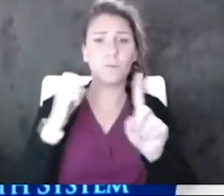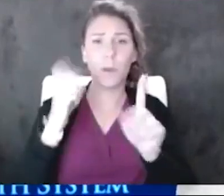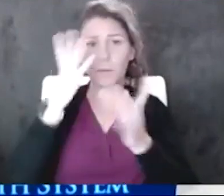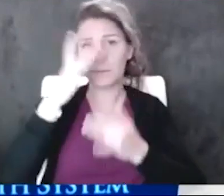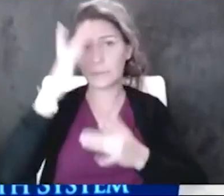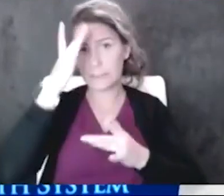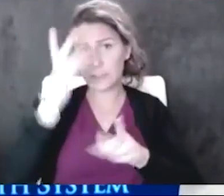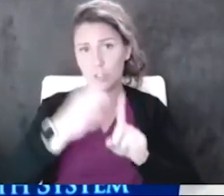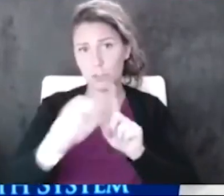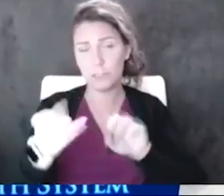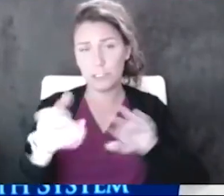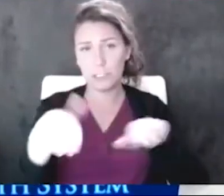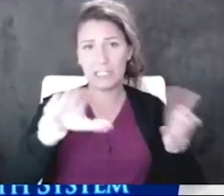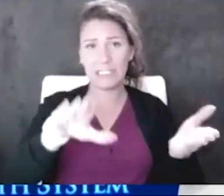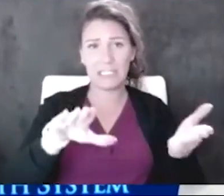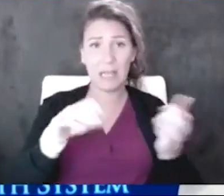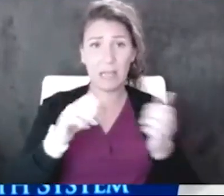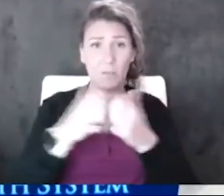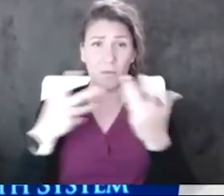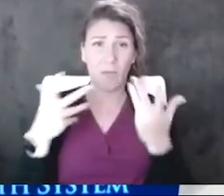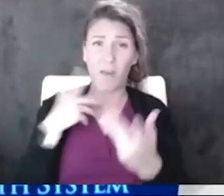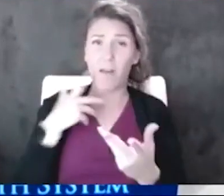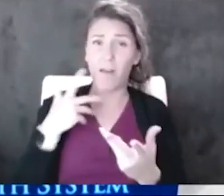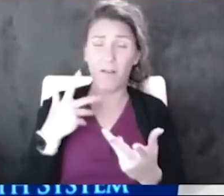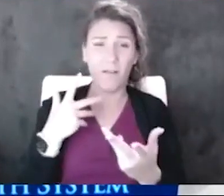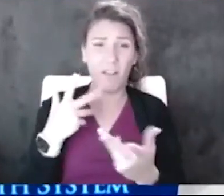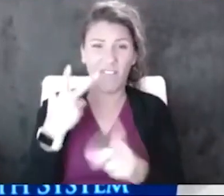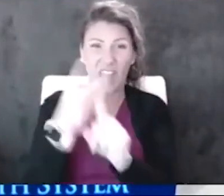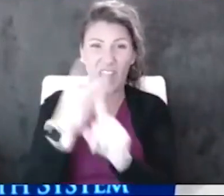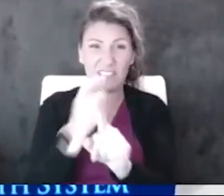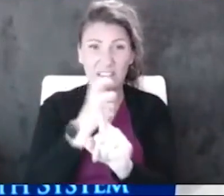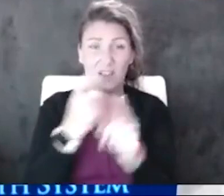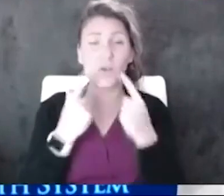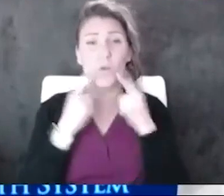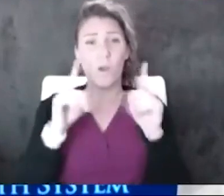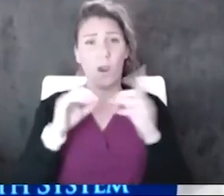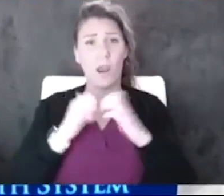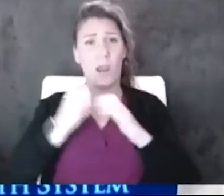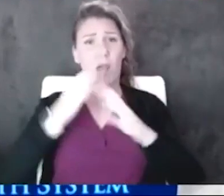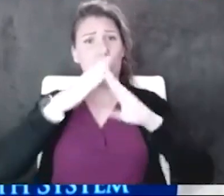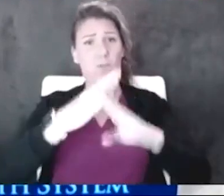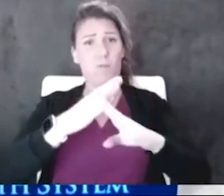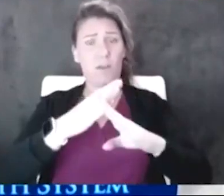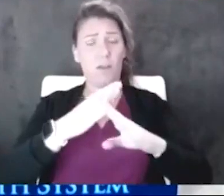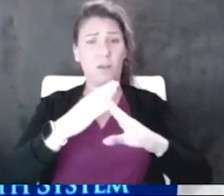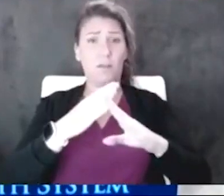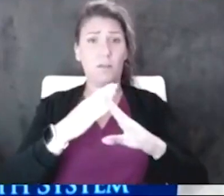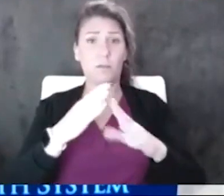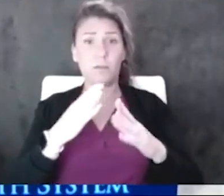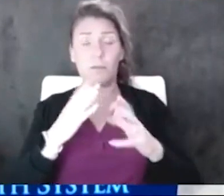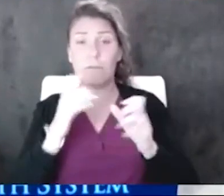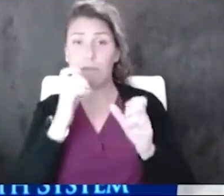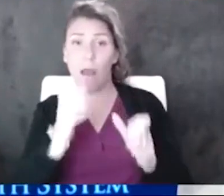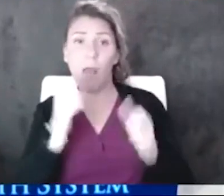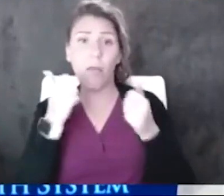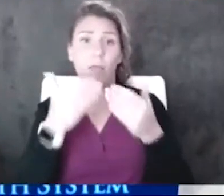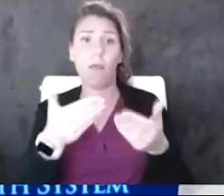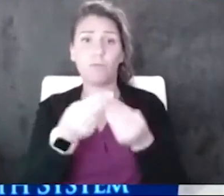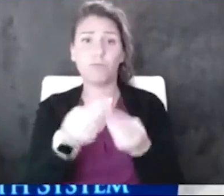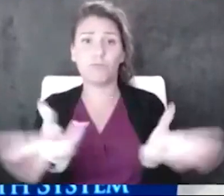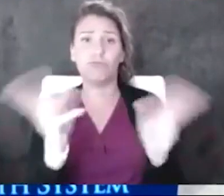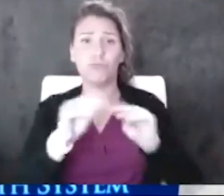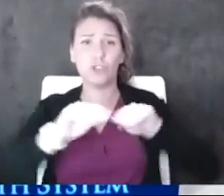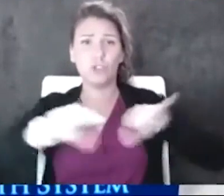And I think that's what we don't want. How do we prevent that? Well, you prevent it by not allowing it to spread from one person or another, and there's three